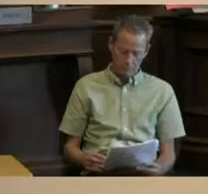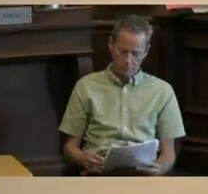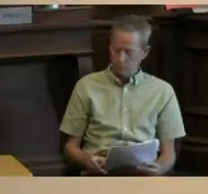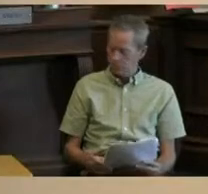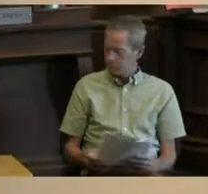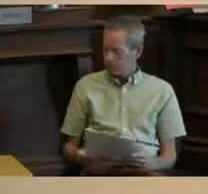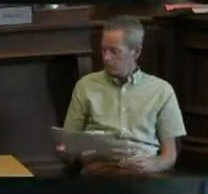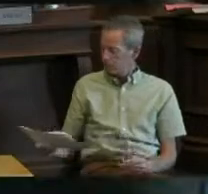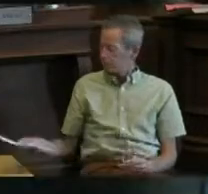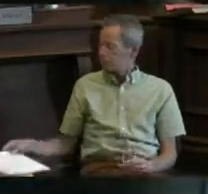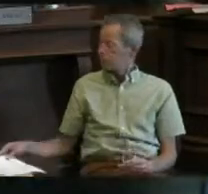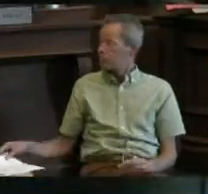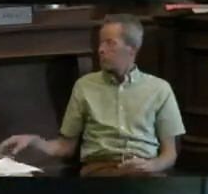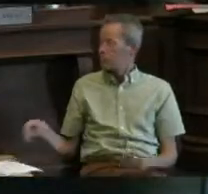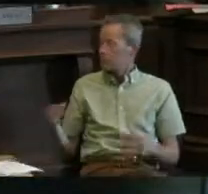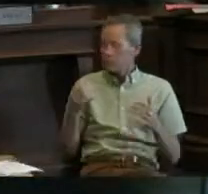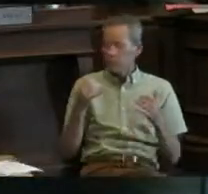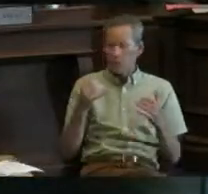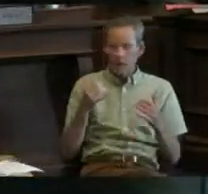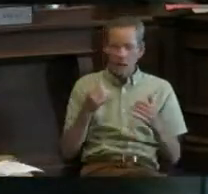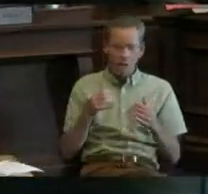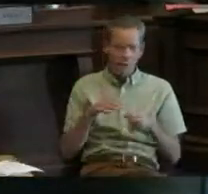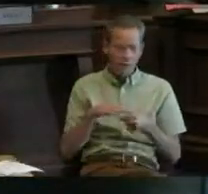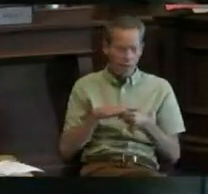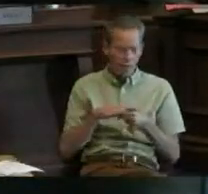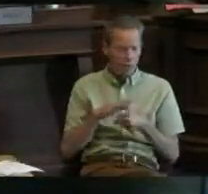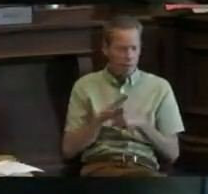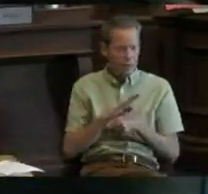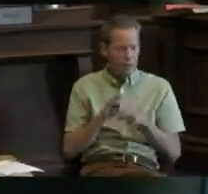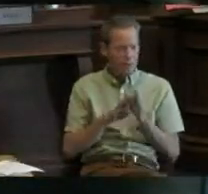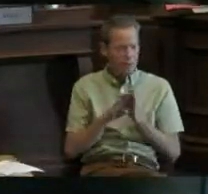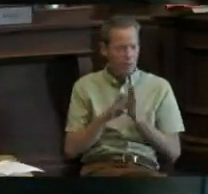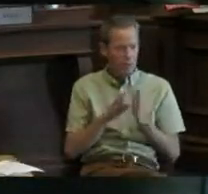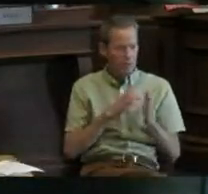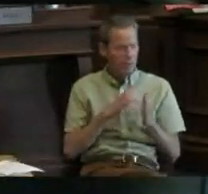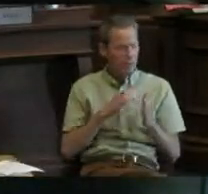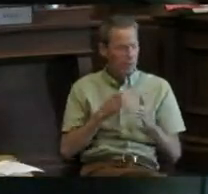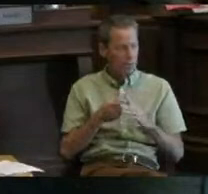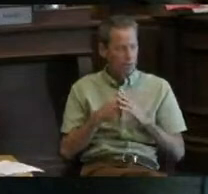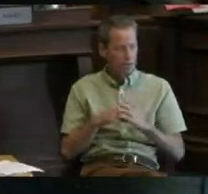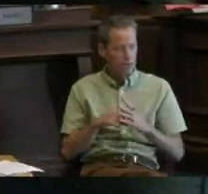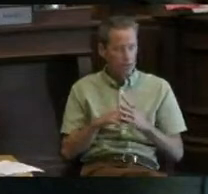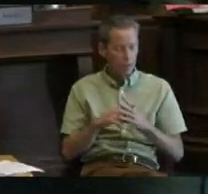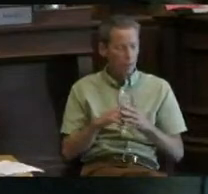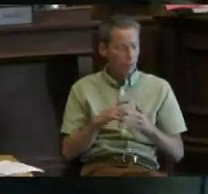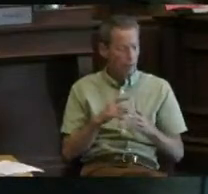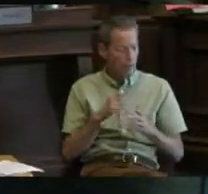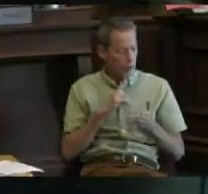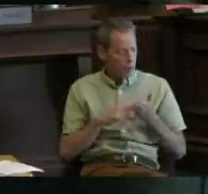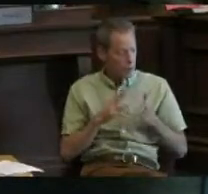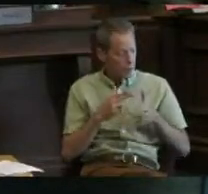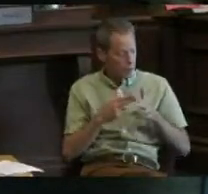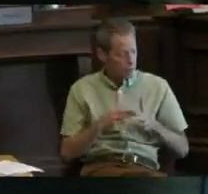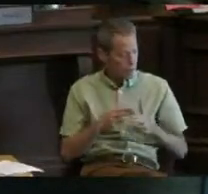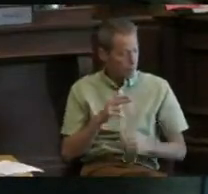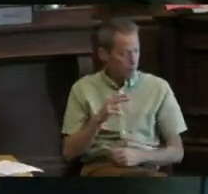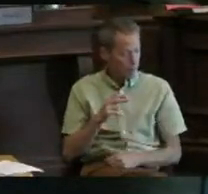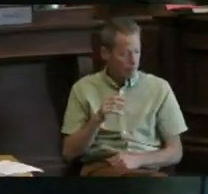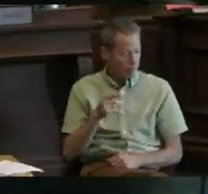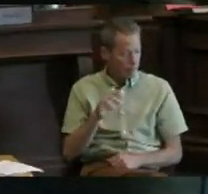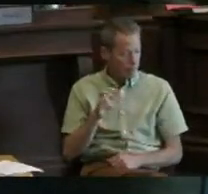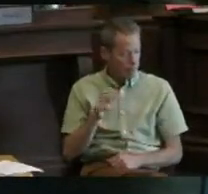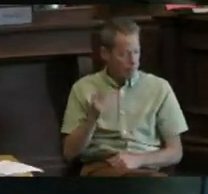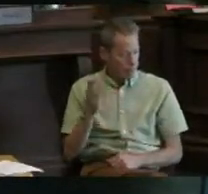At this time, I call the Neighborhood and Business Development Committee to order, and I ask the clerk to call the roll. Sure. Councilmember